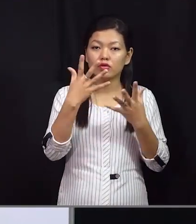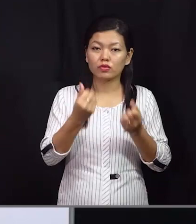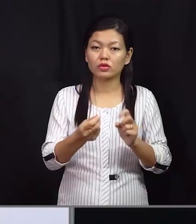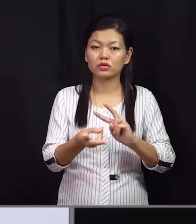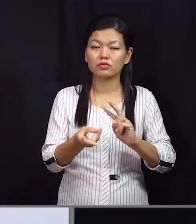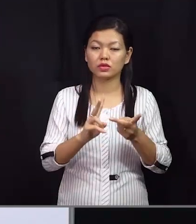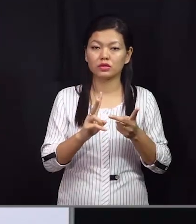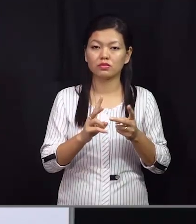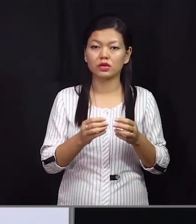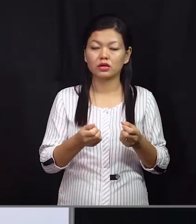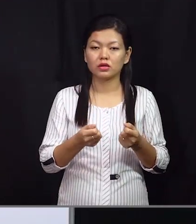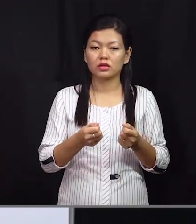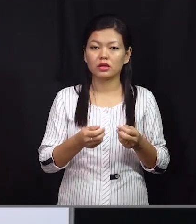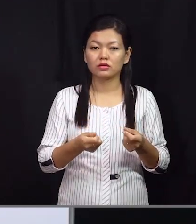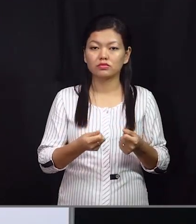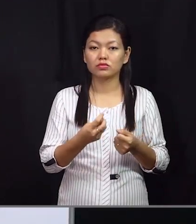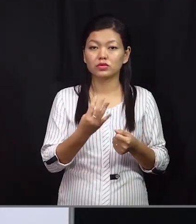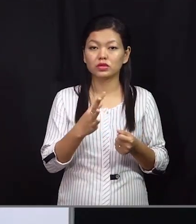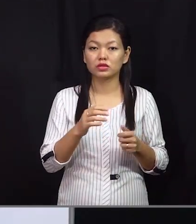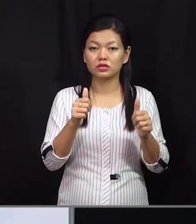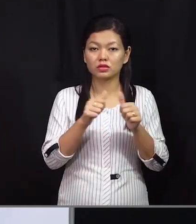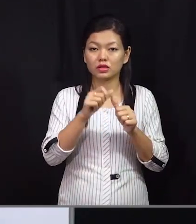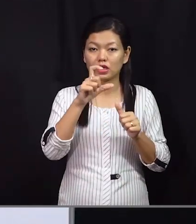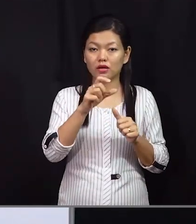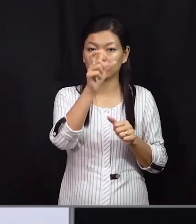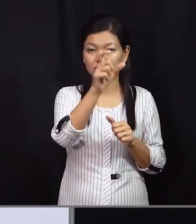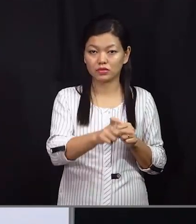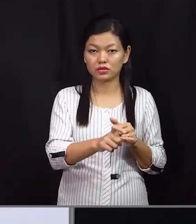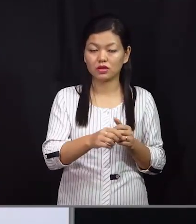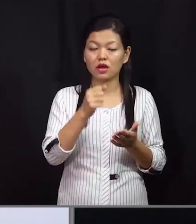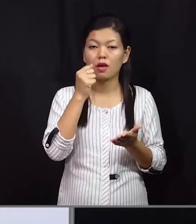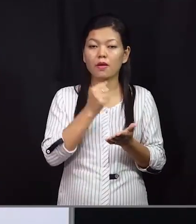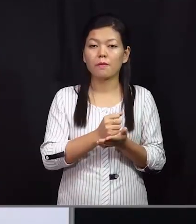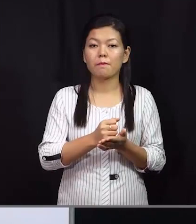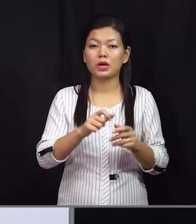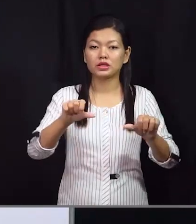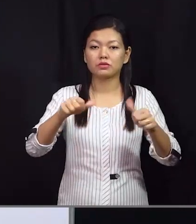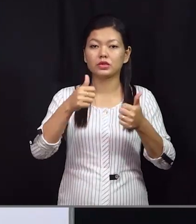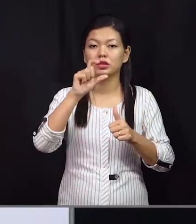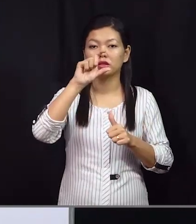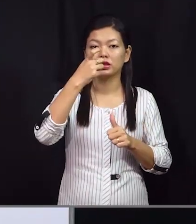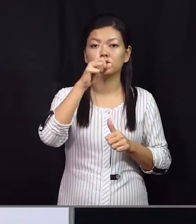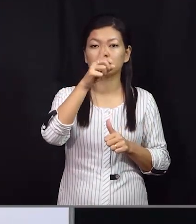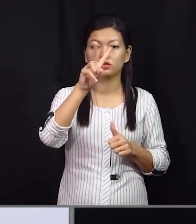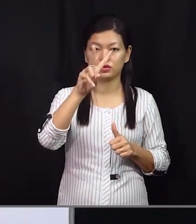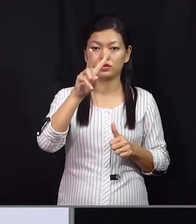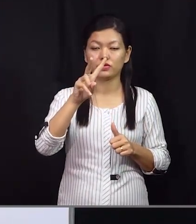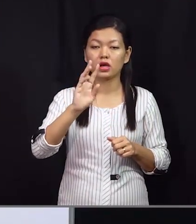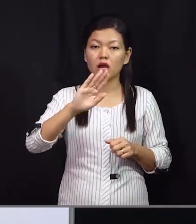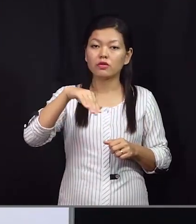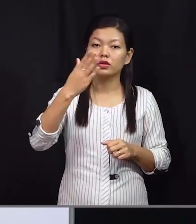CA. Maybe within minimum 3 years, maximum 5 years, you will clear your CA and you become a chartered accountant. Like